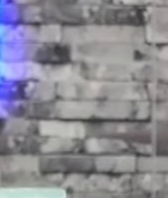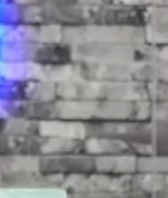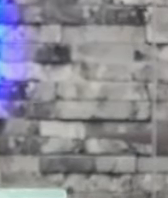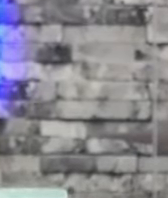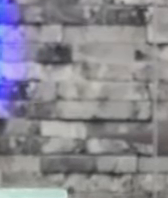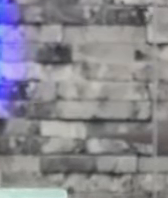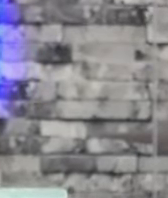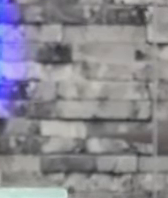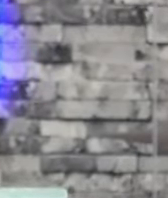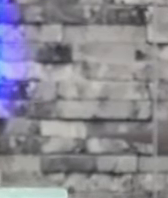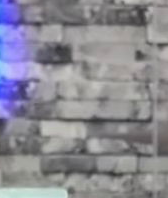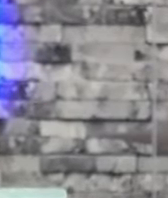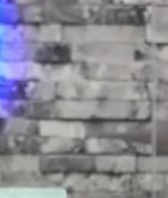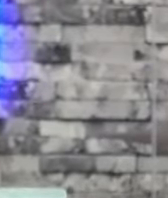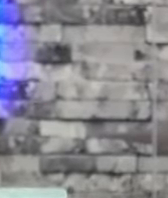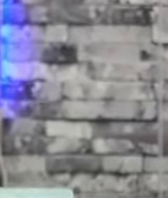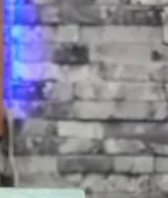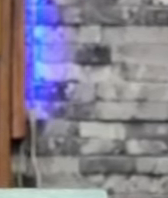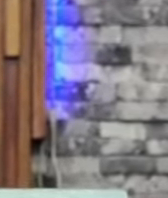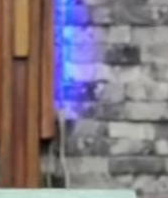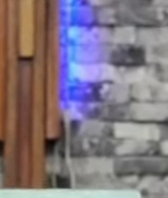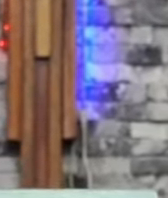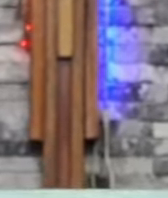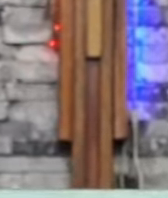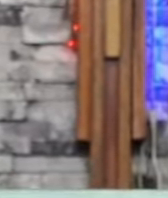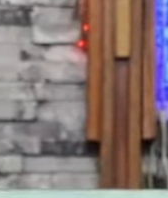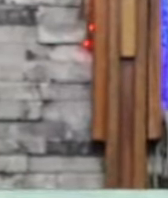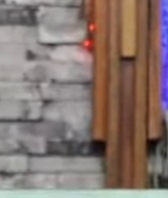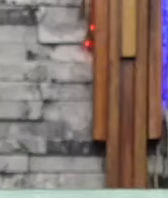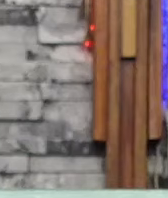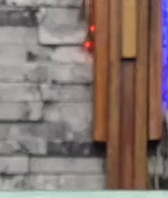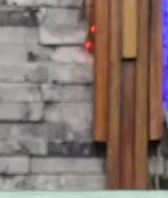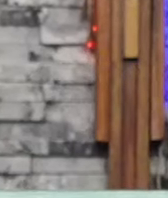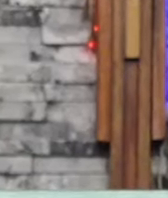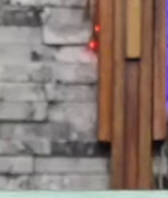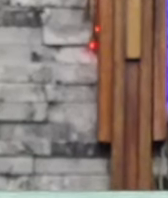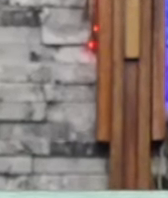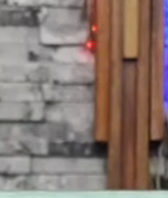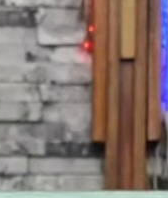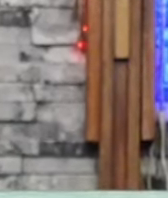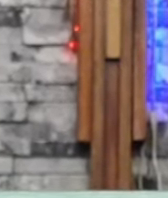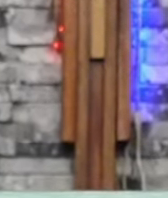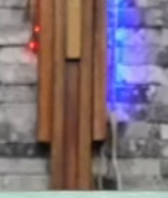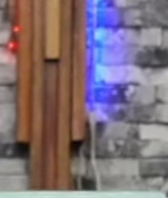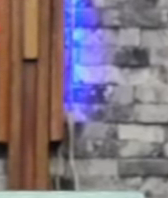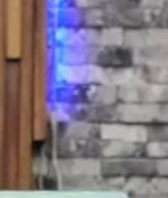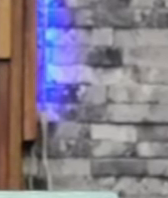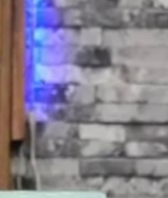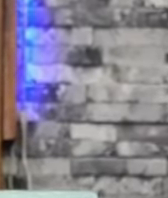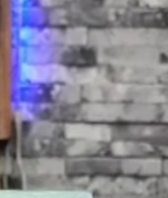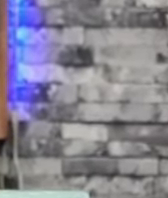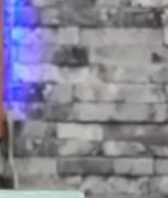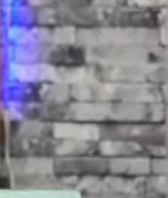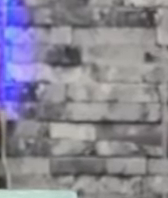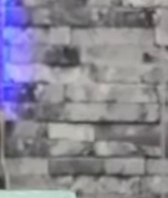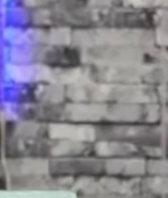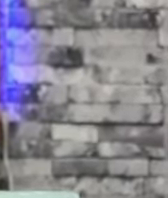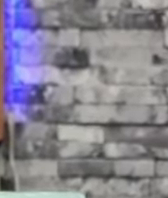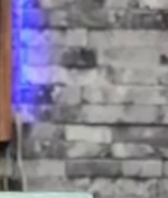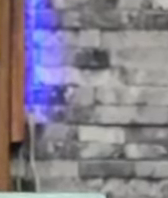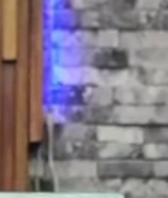atawafuata baadaye. But unfortunately as the ship set sail. Na kwa bahati mbaya wakati meli ilianza kwenda. When it